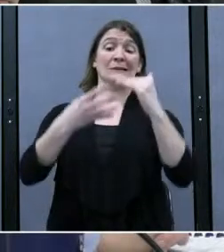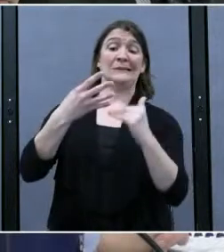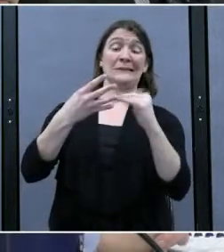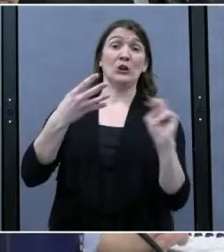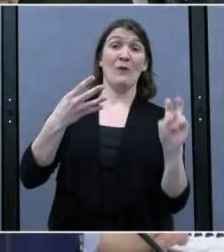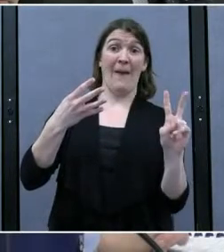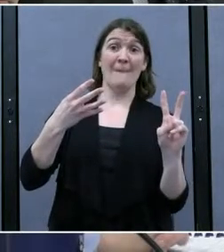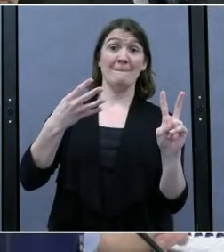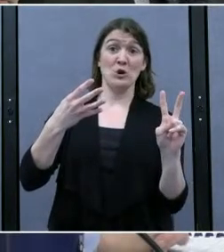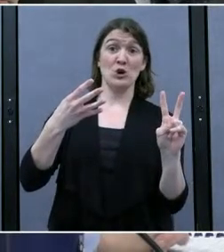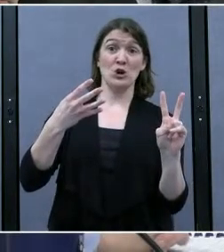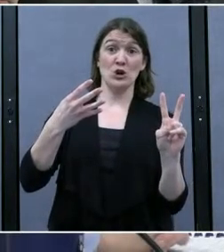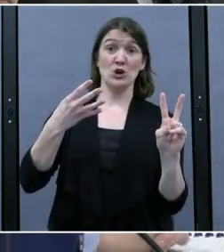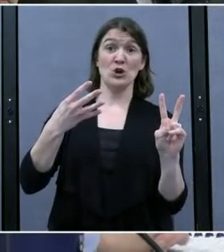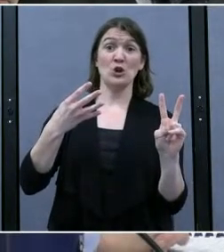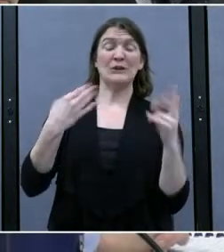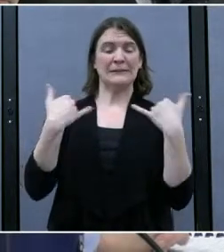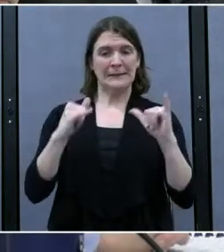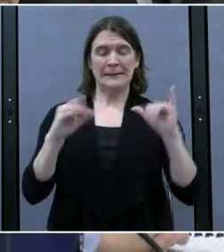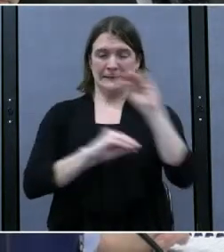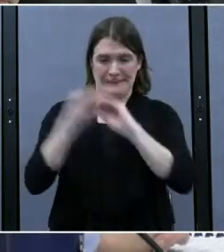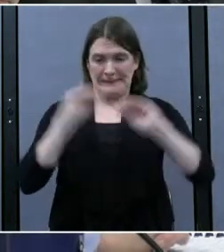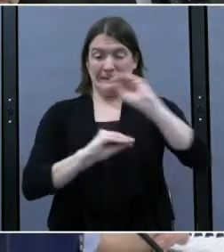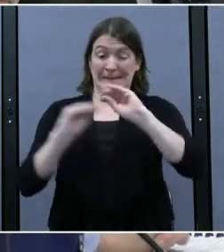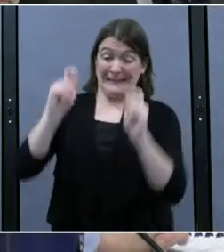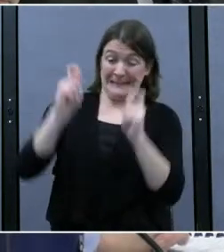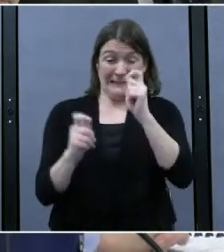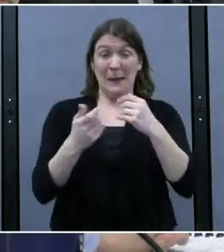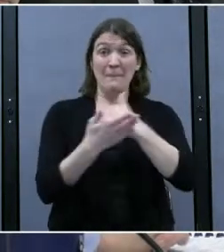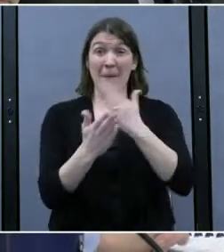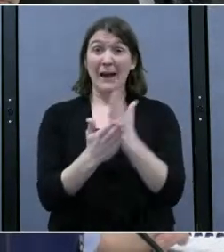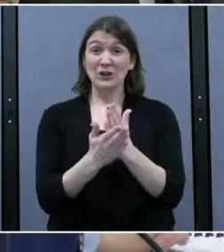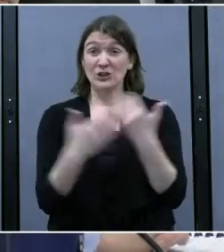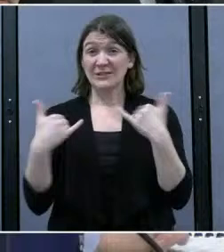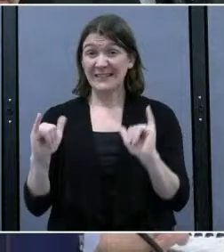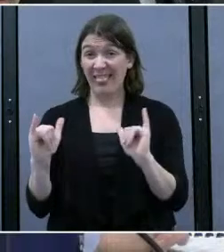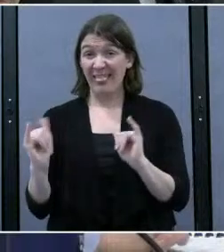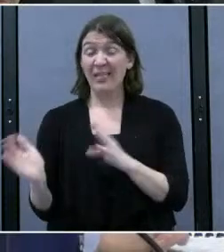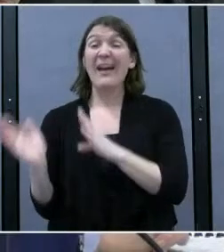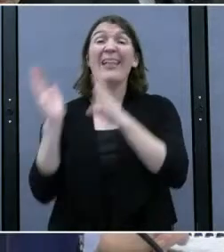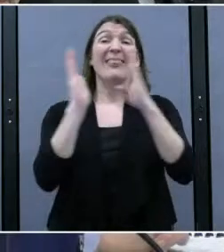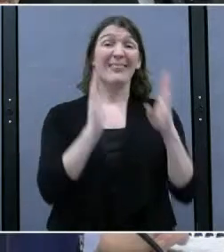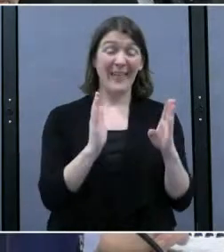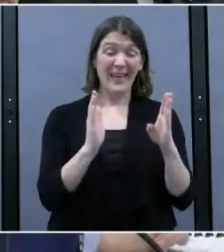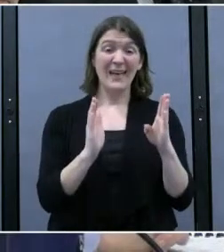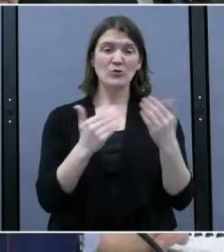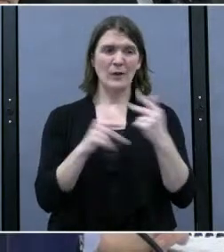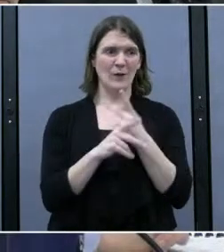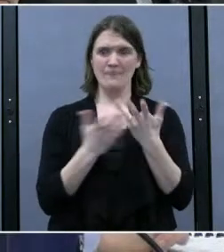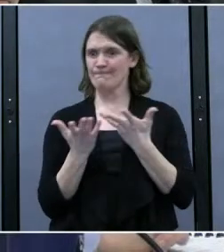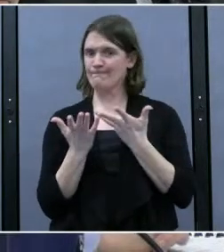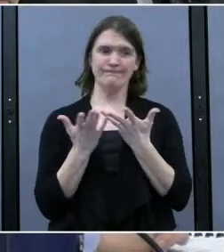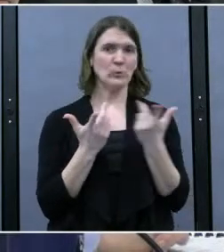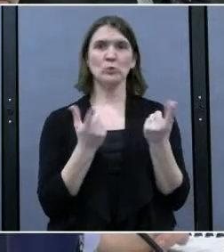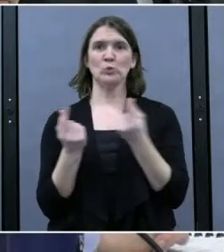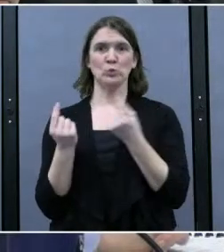we continued to work on the budget. We also continued to work towards a decision about what to do with our solid